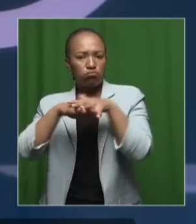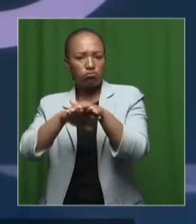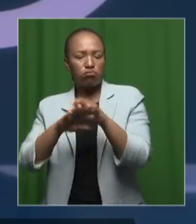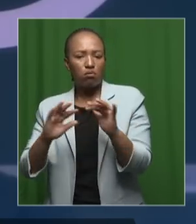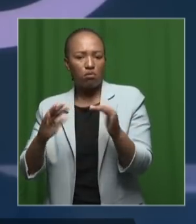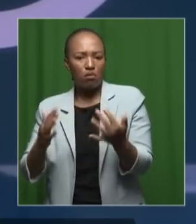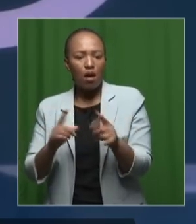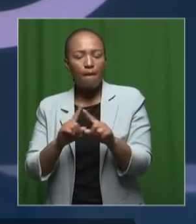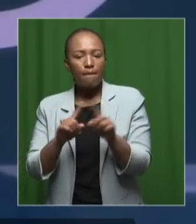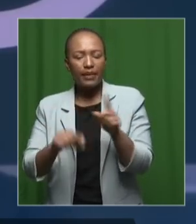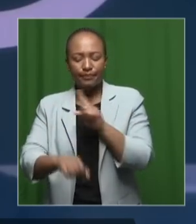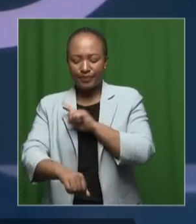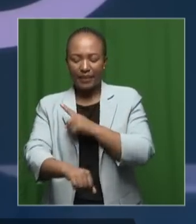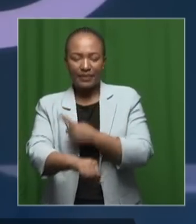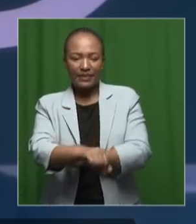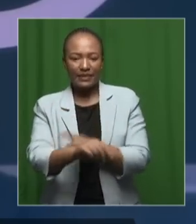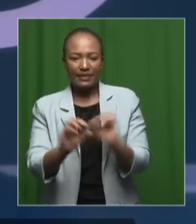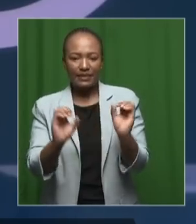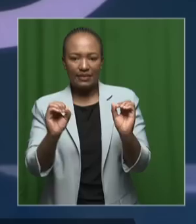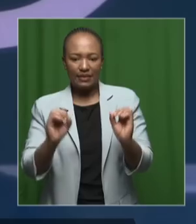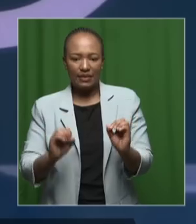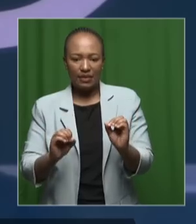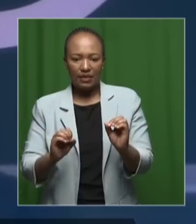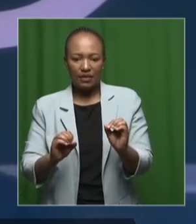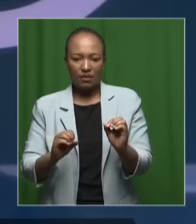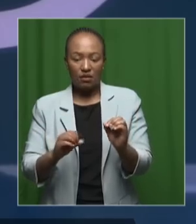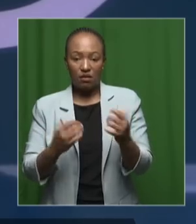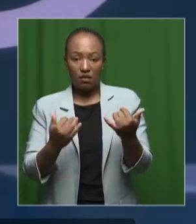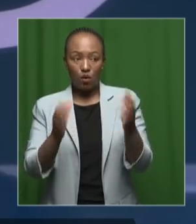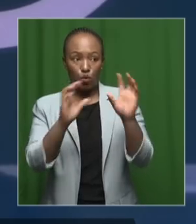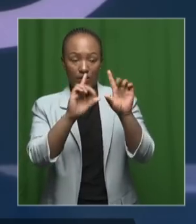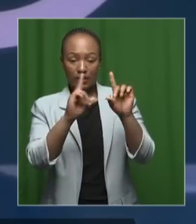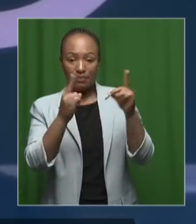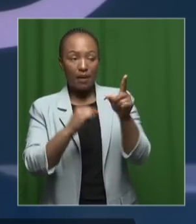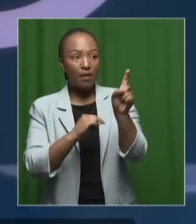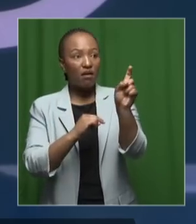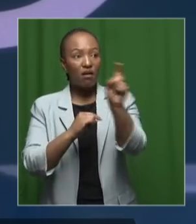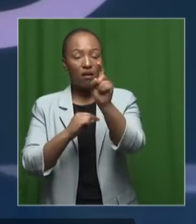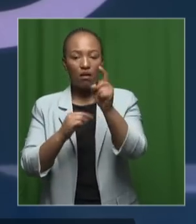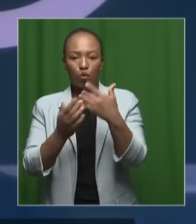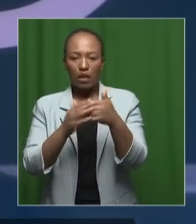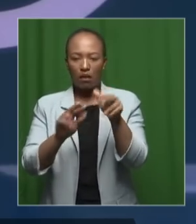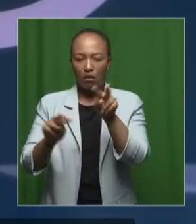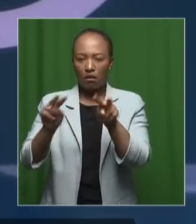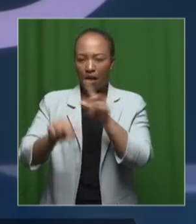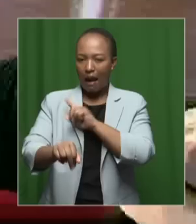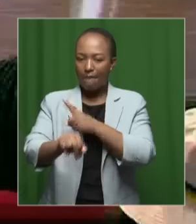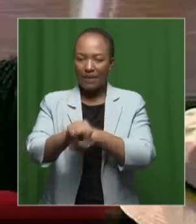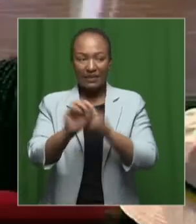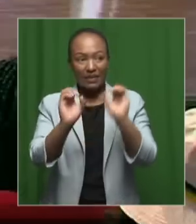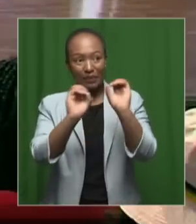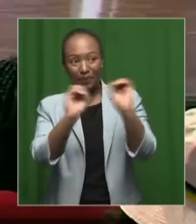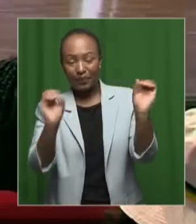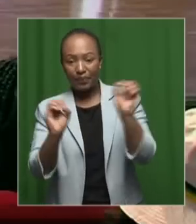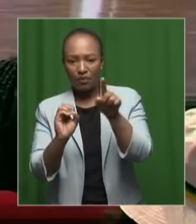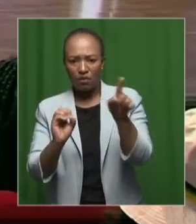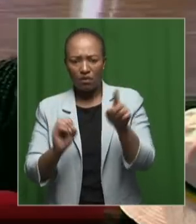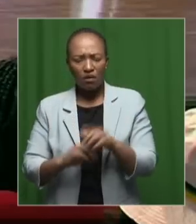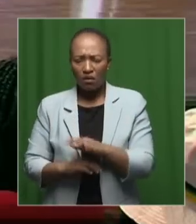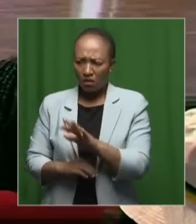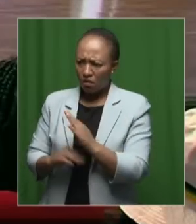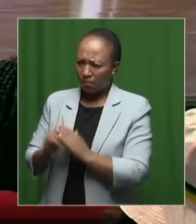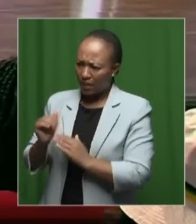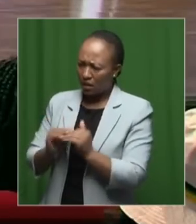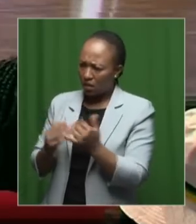the necessary capacity in the relevant departments to actually police this? No, we are building